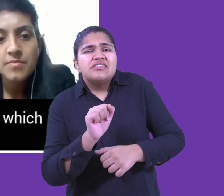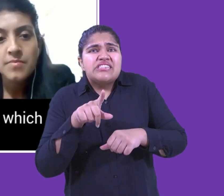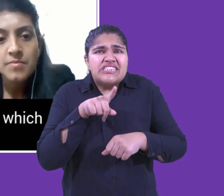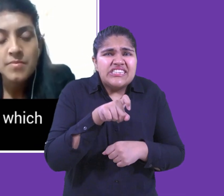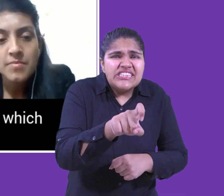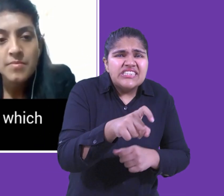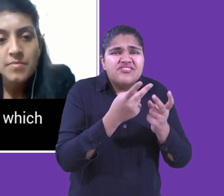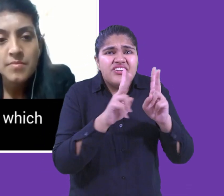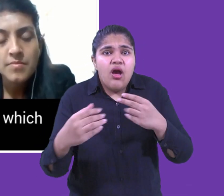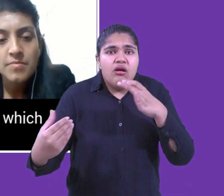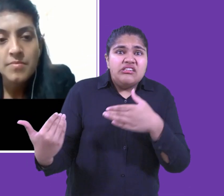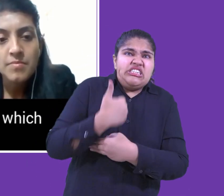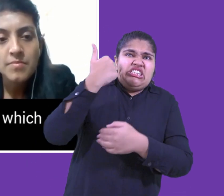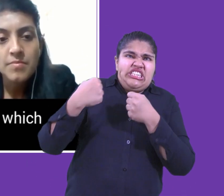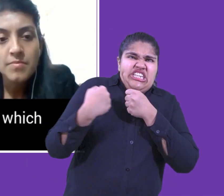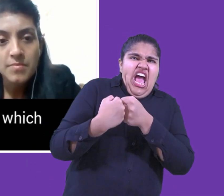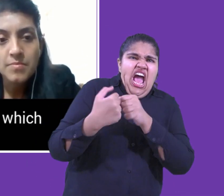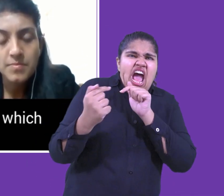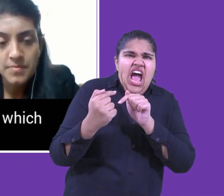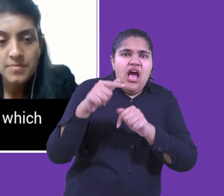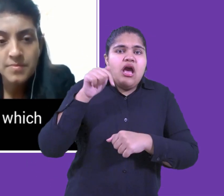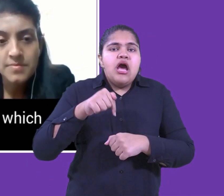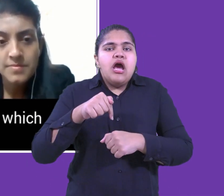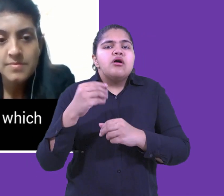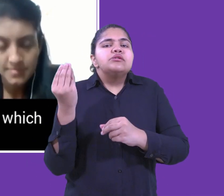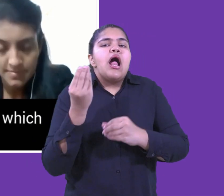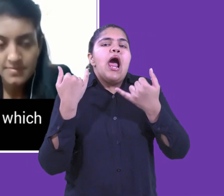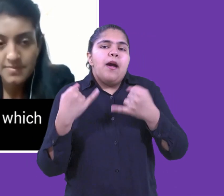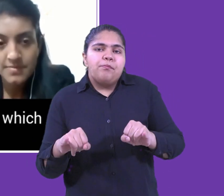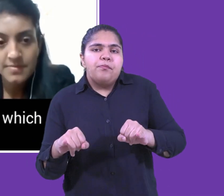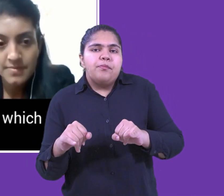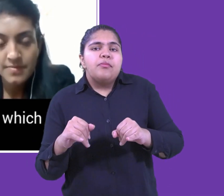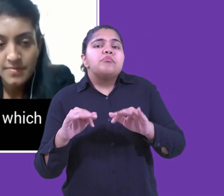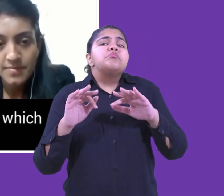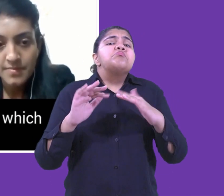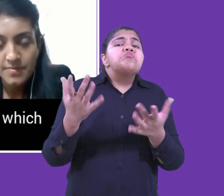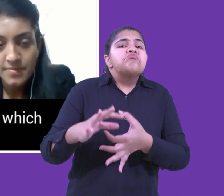which has the influence on the autoimmune mechanism, Hmm. which can aggravate. Like,